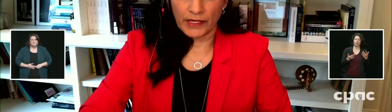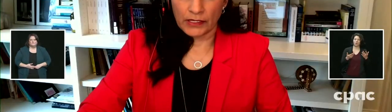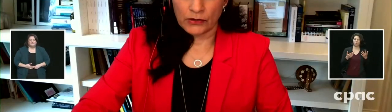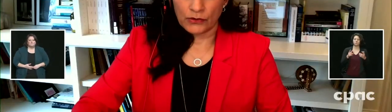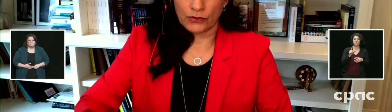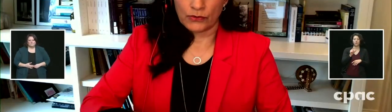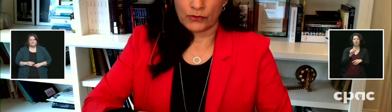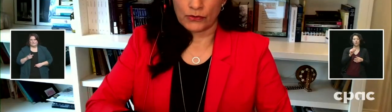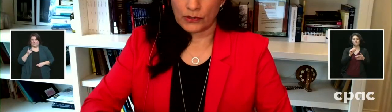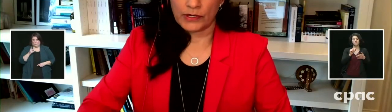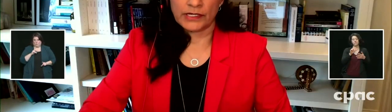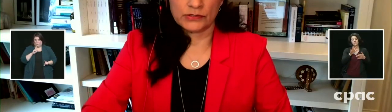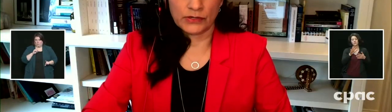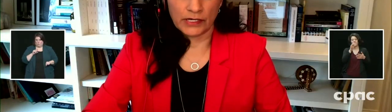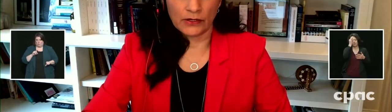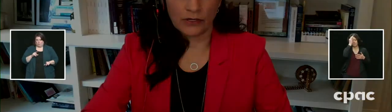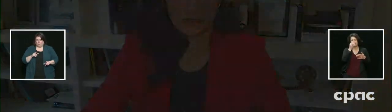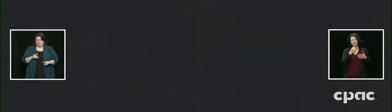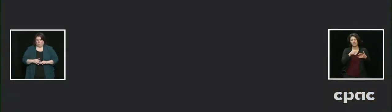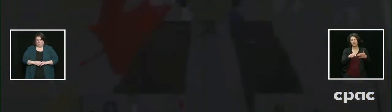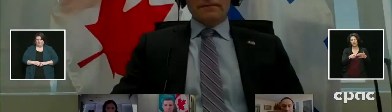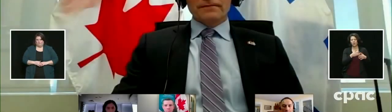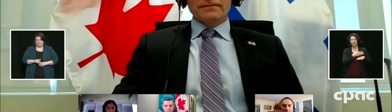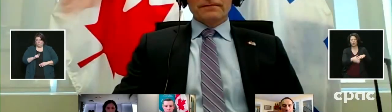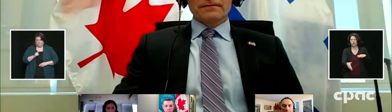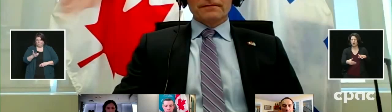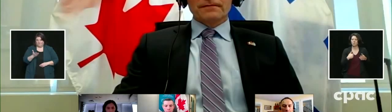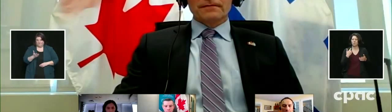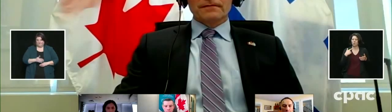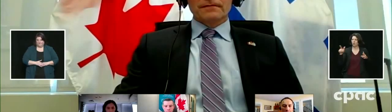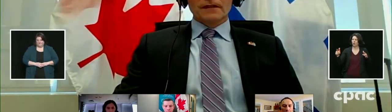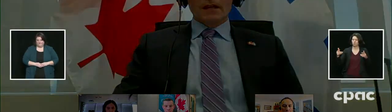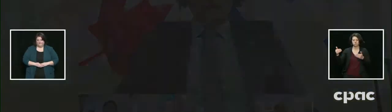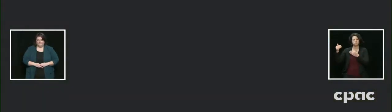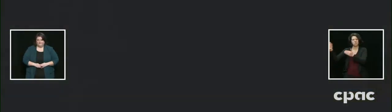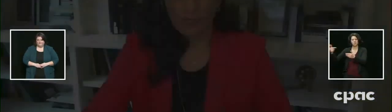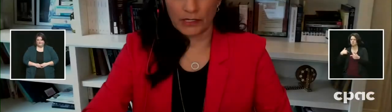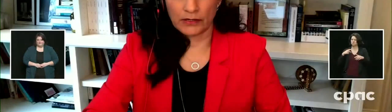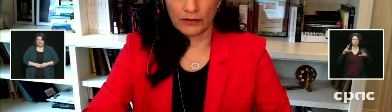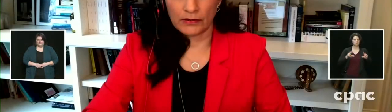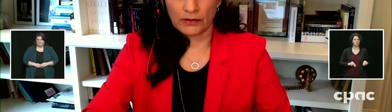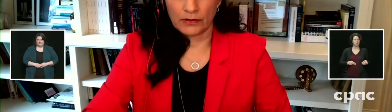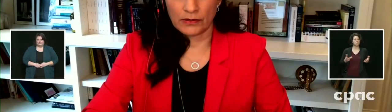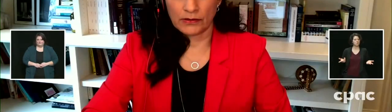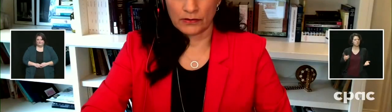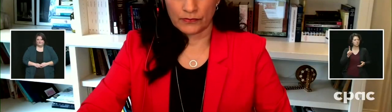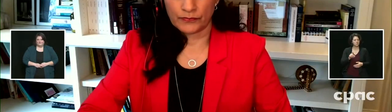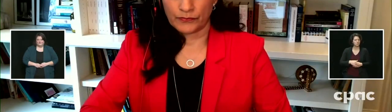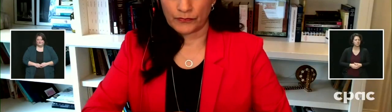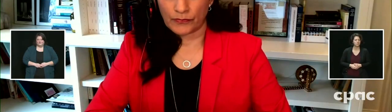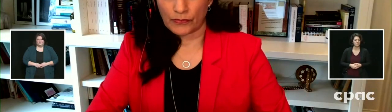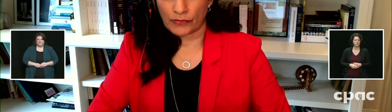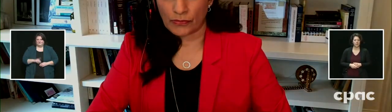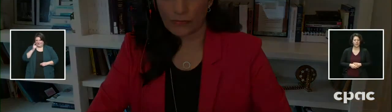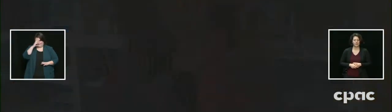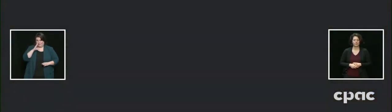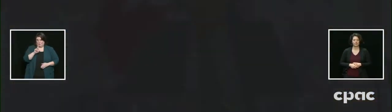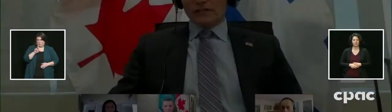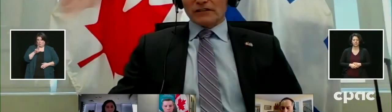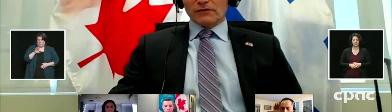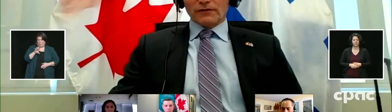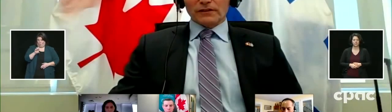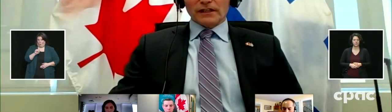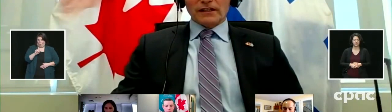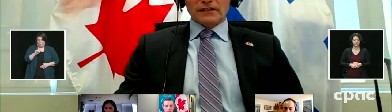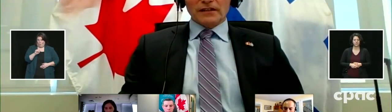Before I turn to perhaps Anita. Go ahead. Before I turn to Anita and possibly to